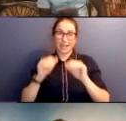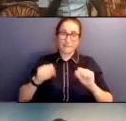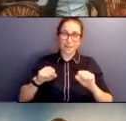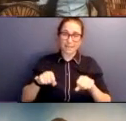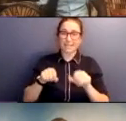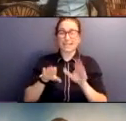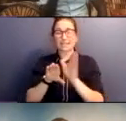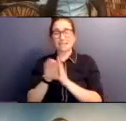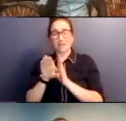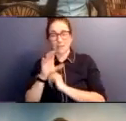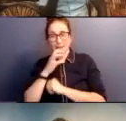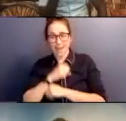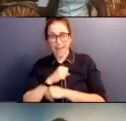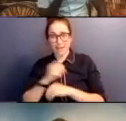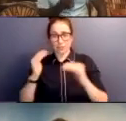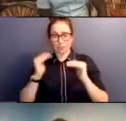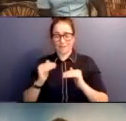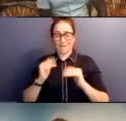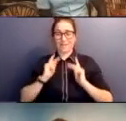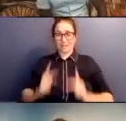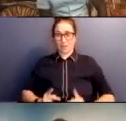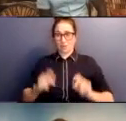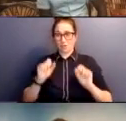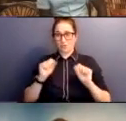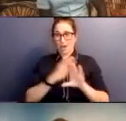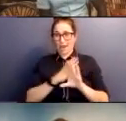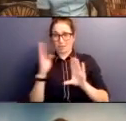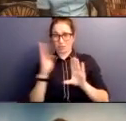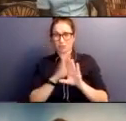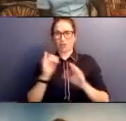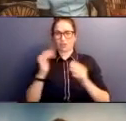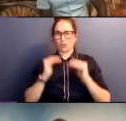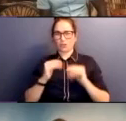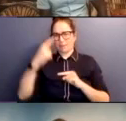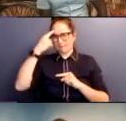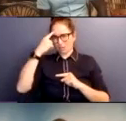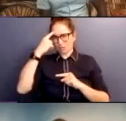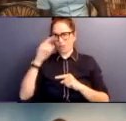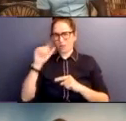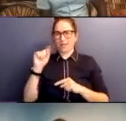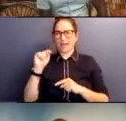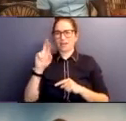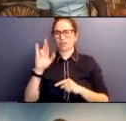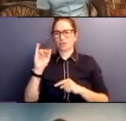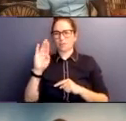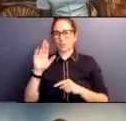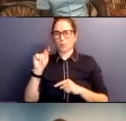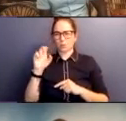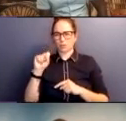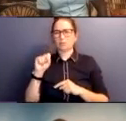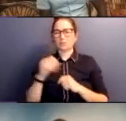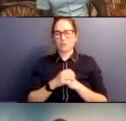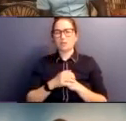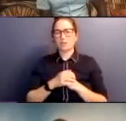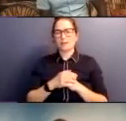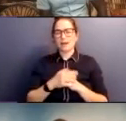developmental age, physical range, and also their mental well-being or their mental attributes. I